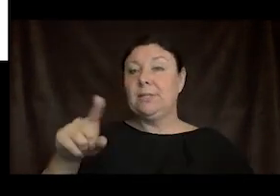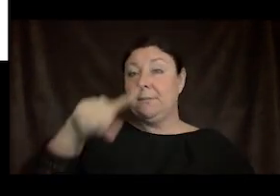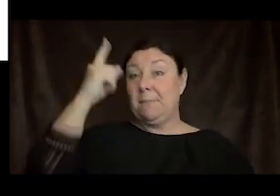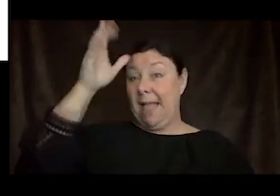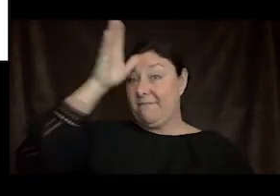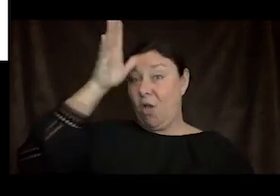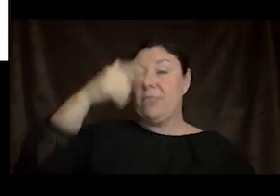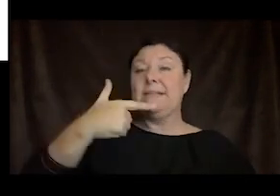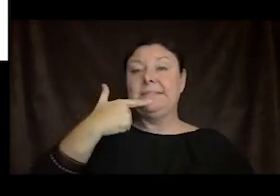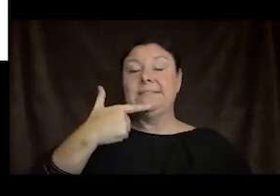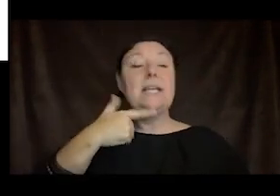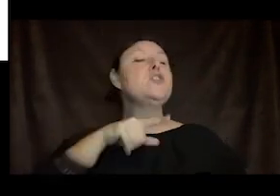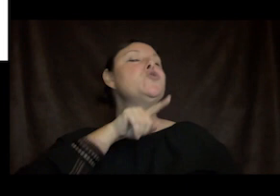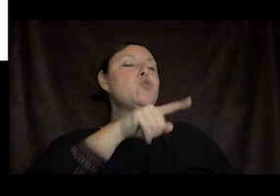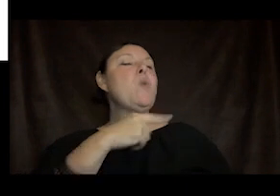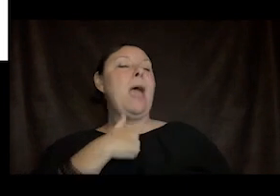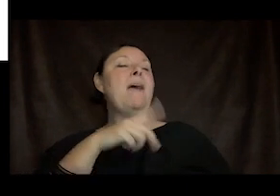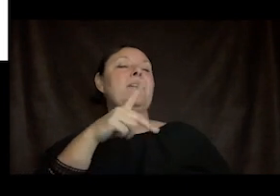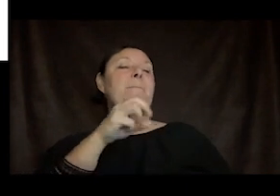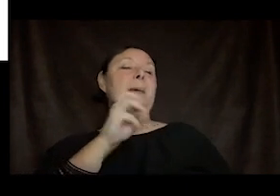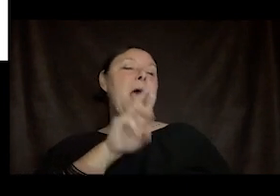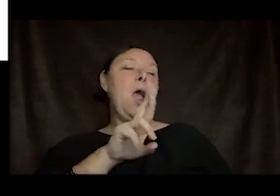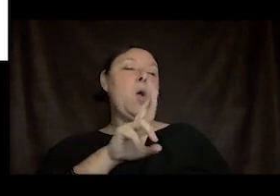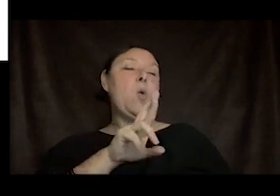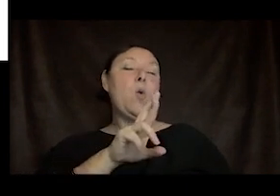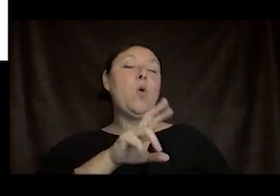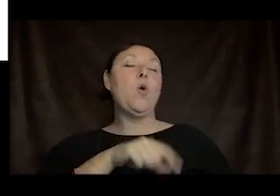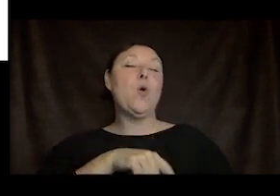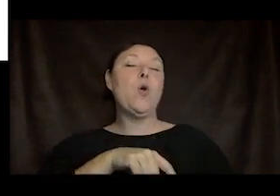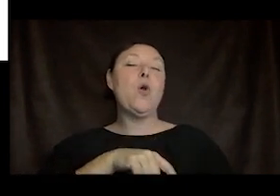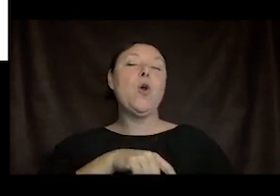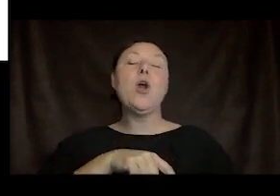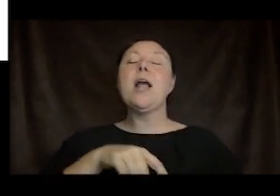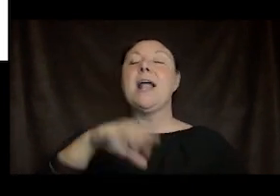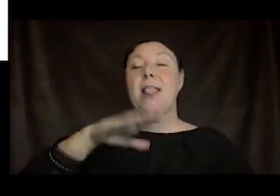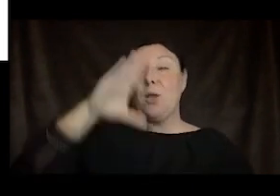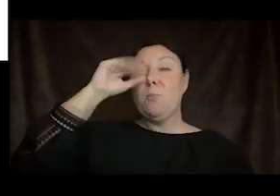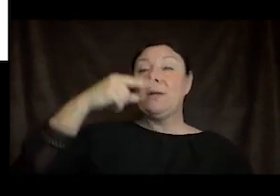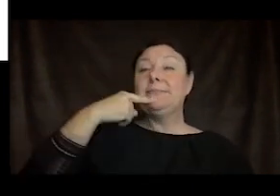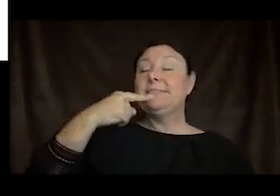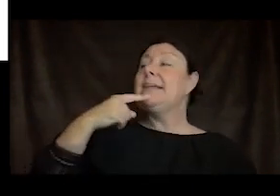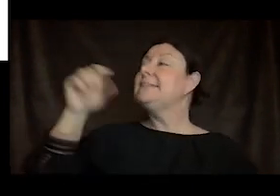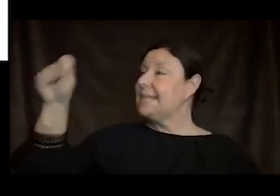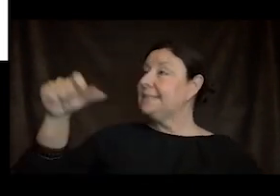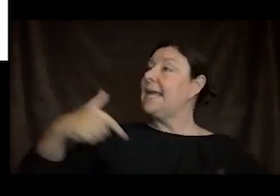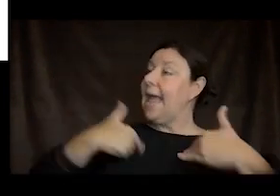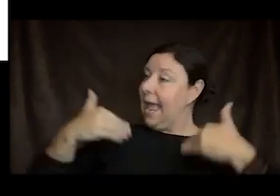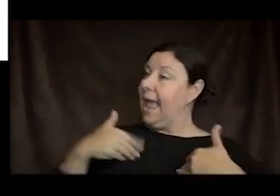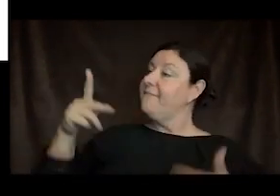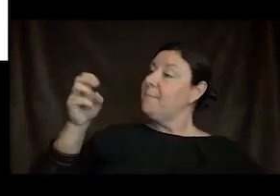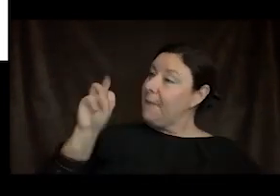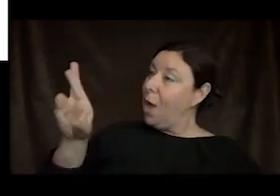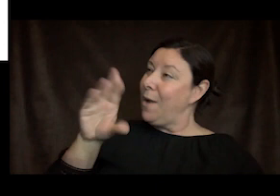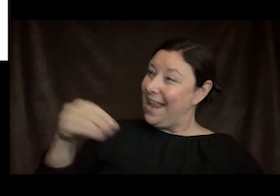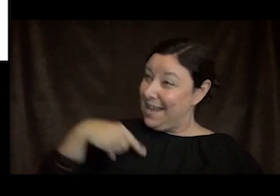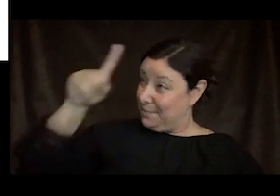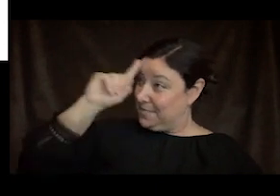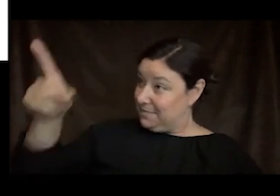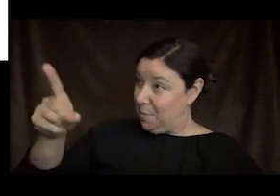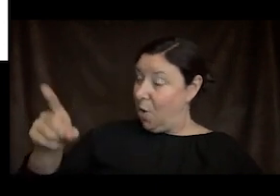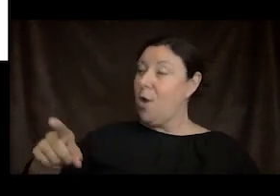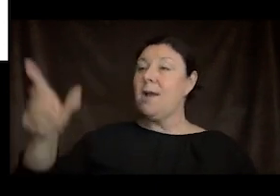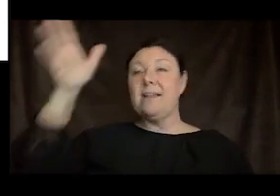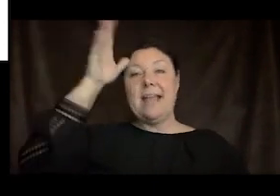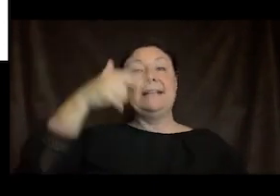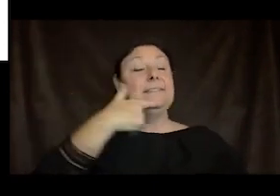to him, well, you have power. And he says, yes, I have power and I'm smart. And his father says, you're right. And his mother says, and you can change